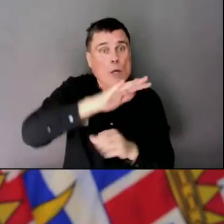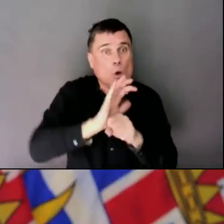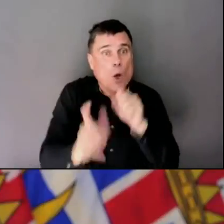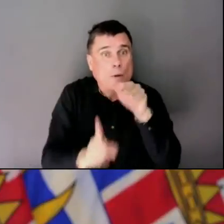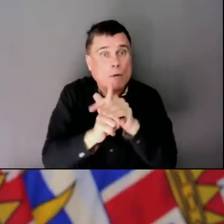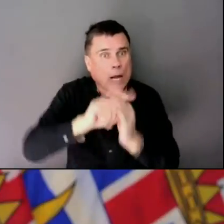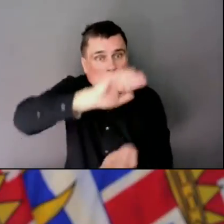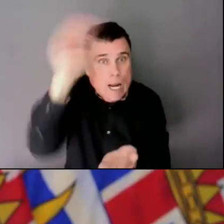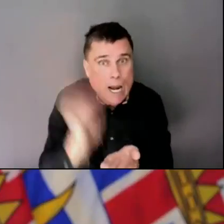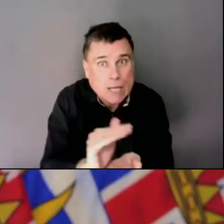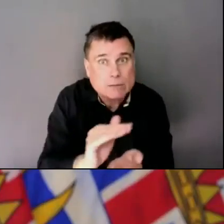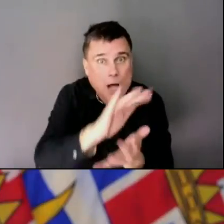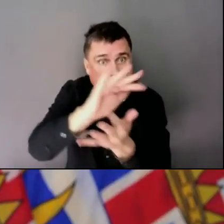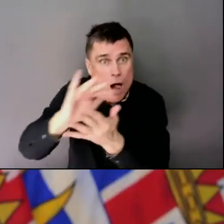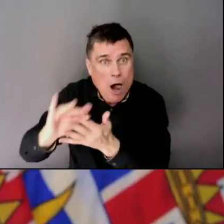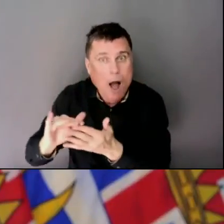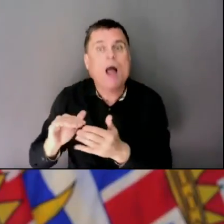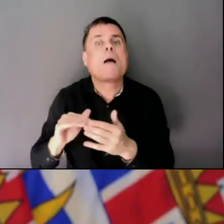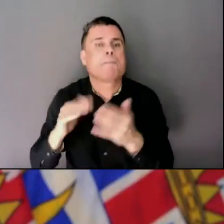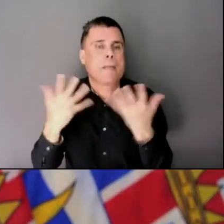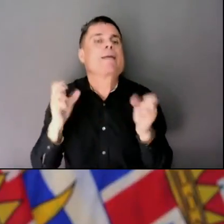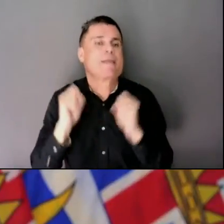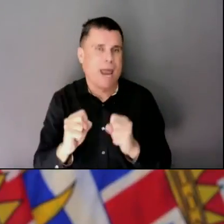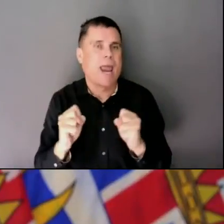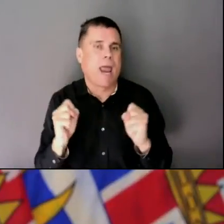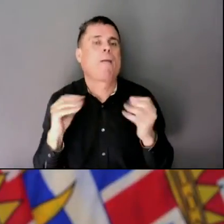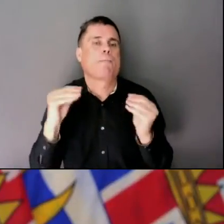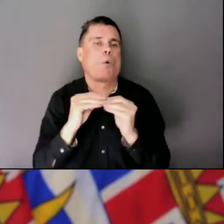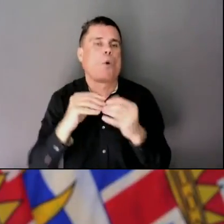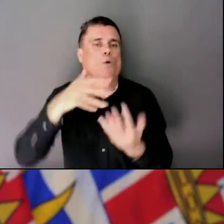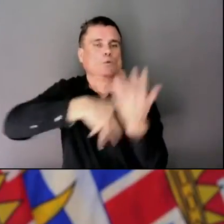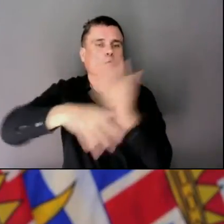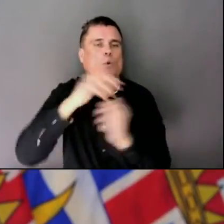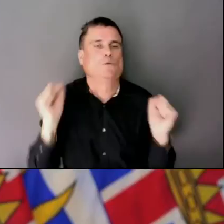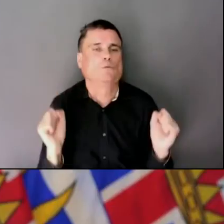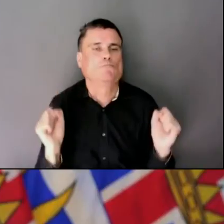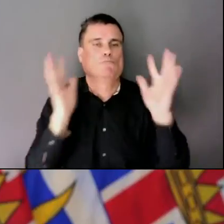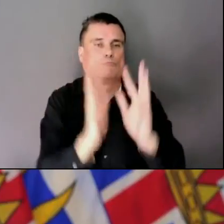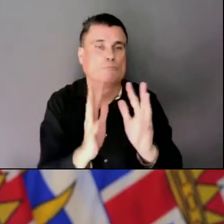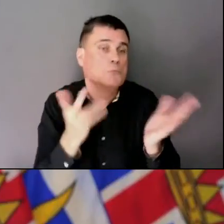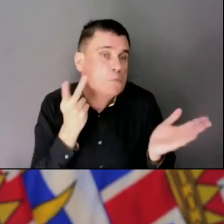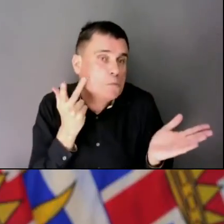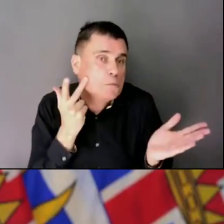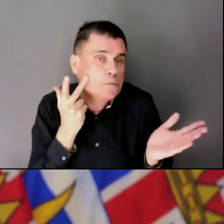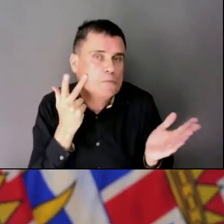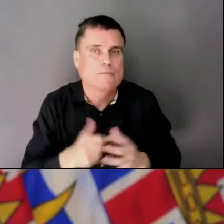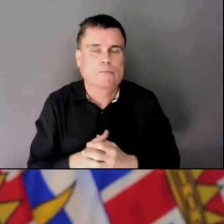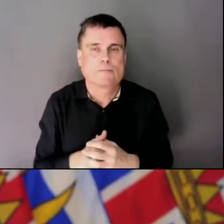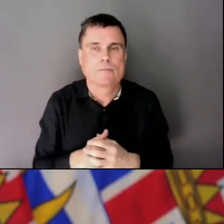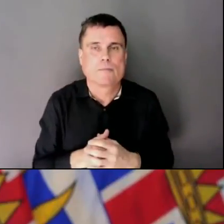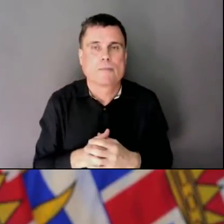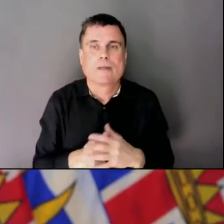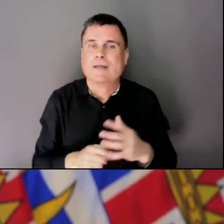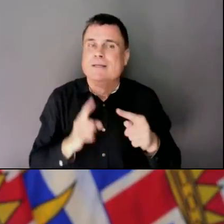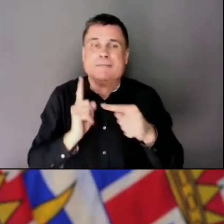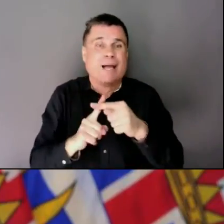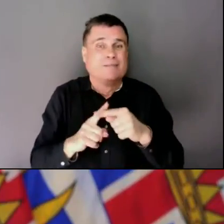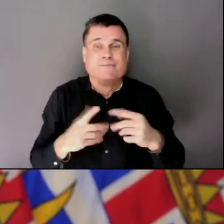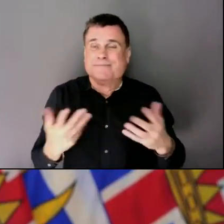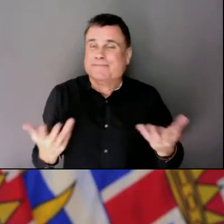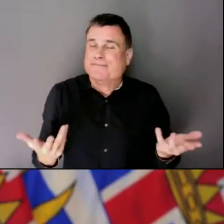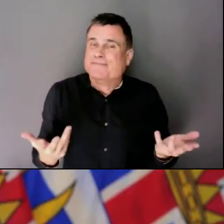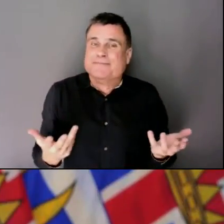connection again. The one wrench in the spanner in the works is the fact that we are now